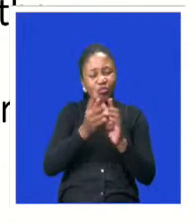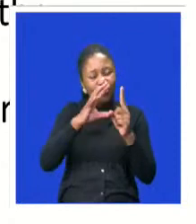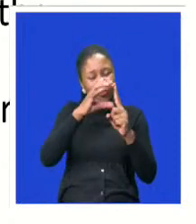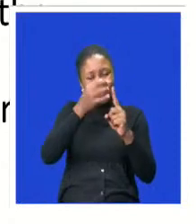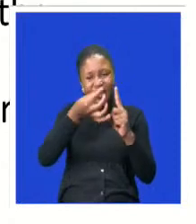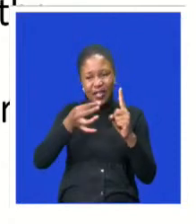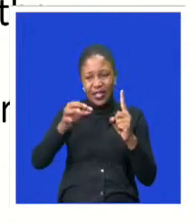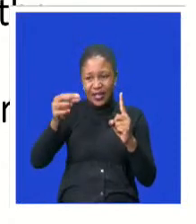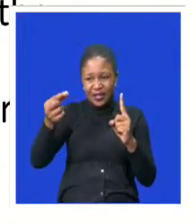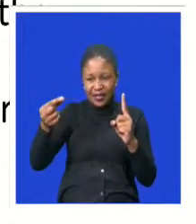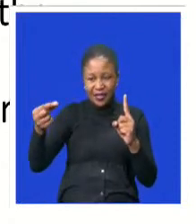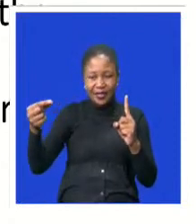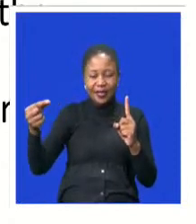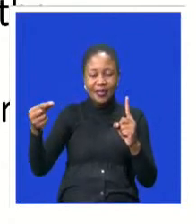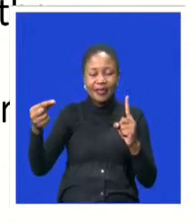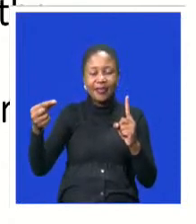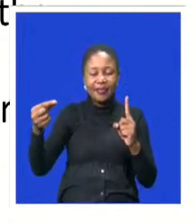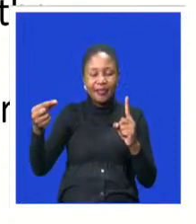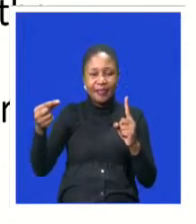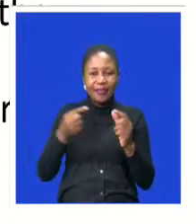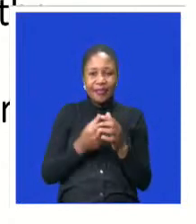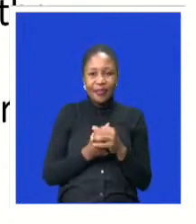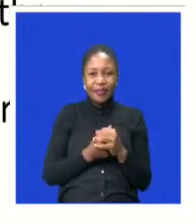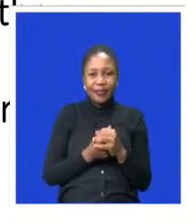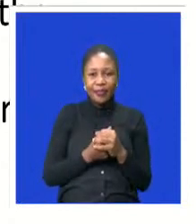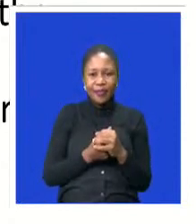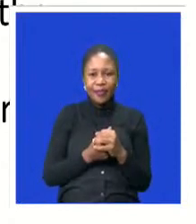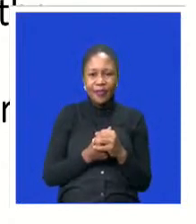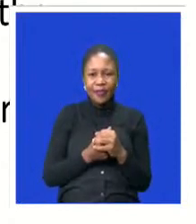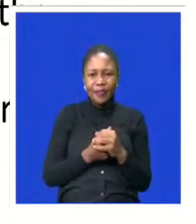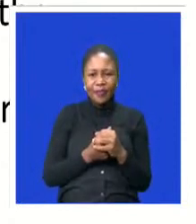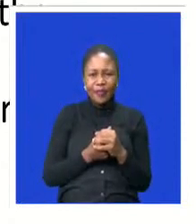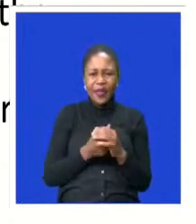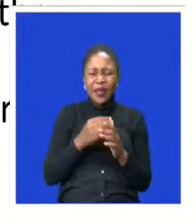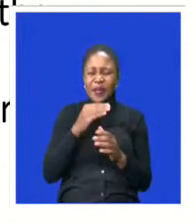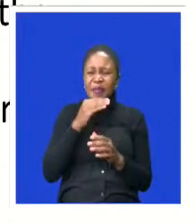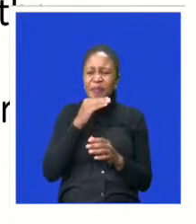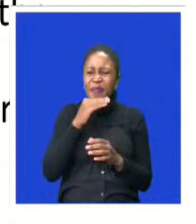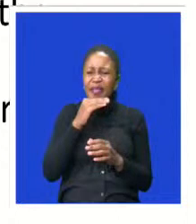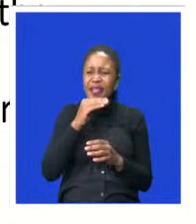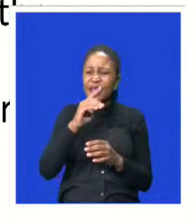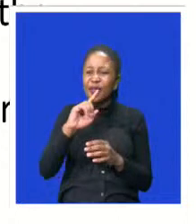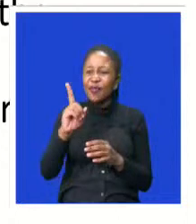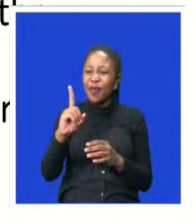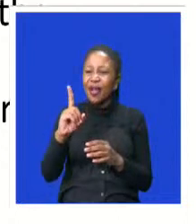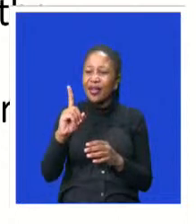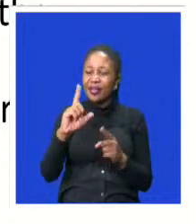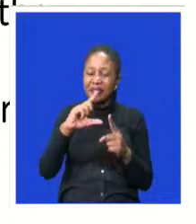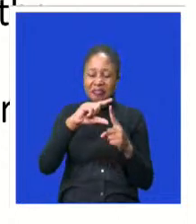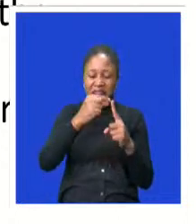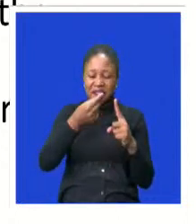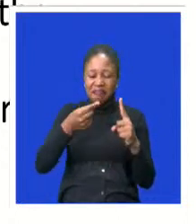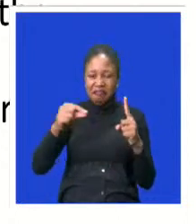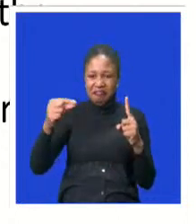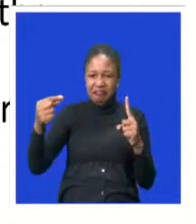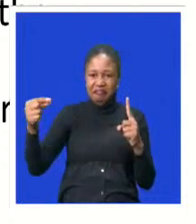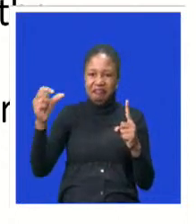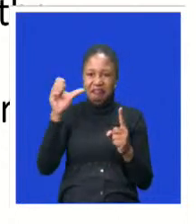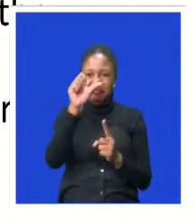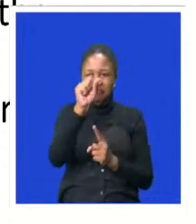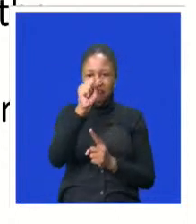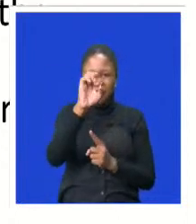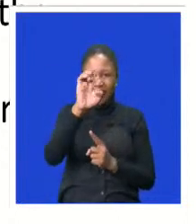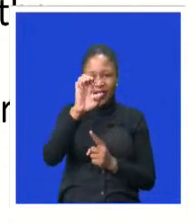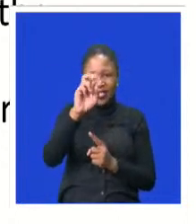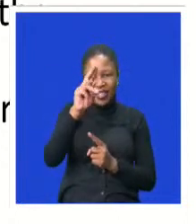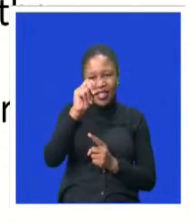sentence? I know that even at primary you were singing about what a sentence is. We know that a sentence is